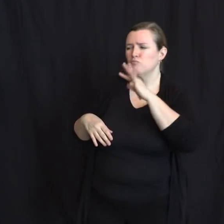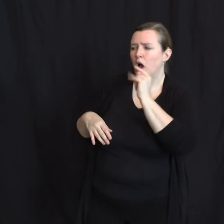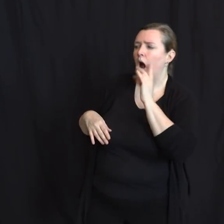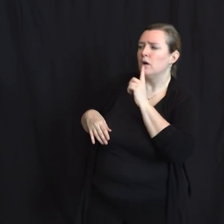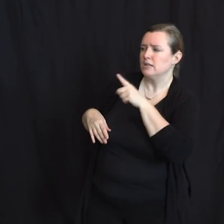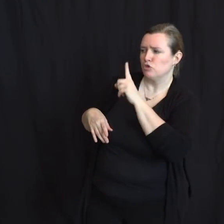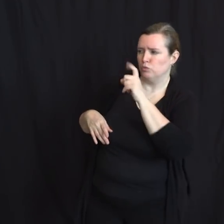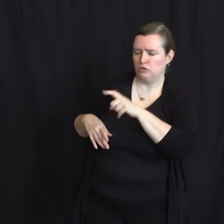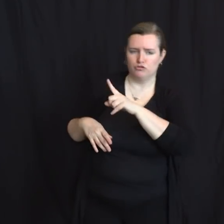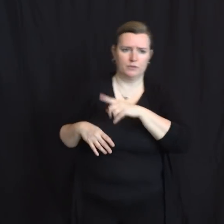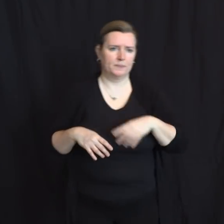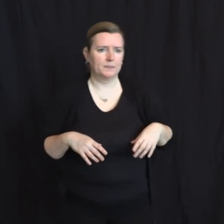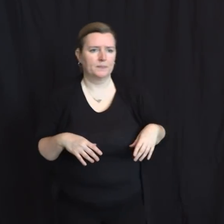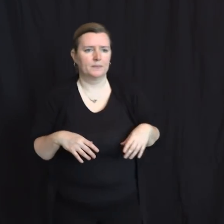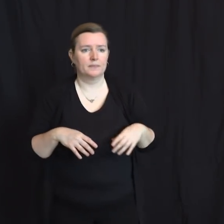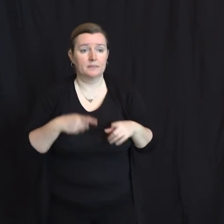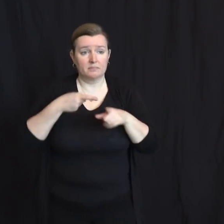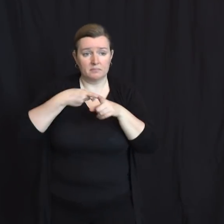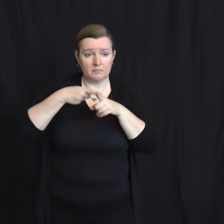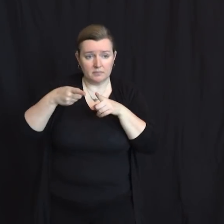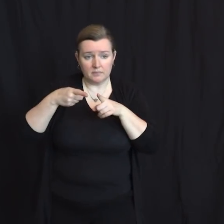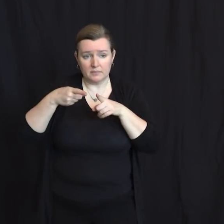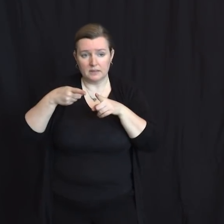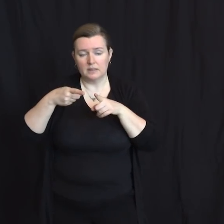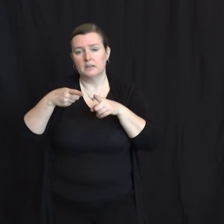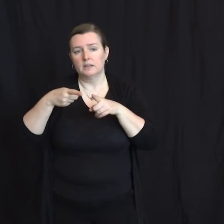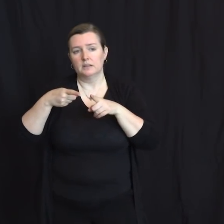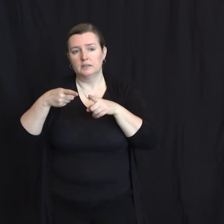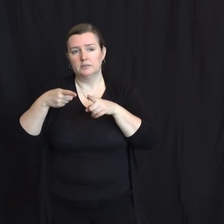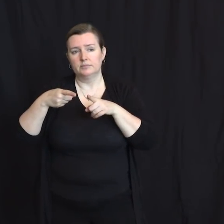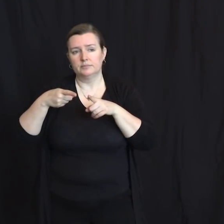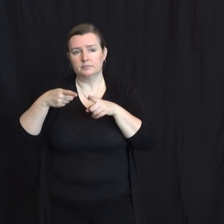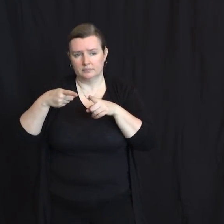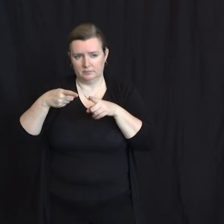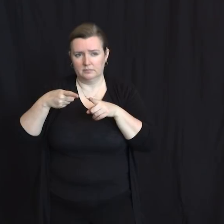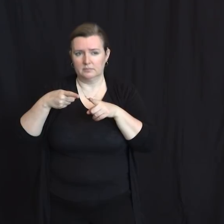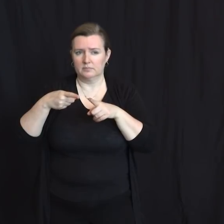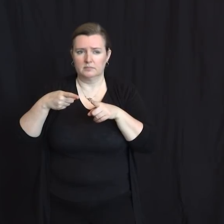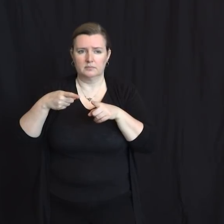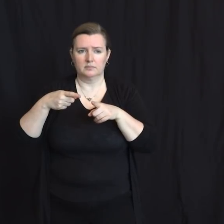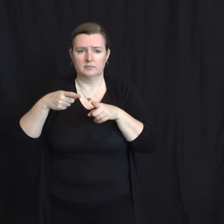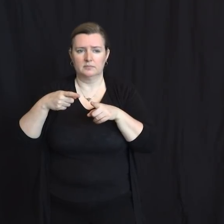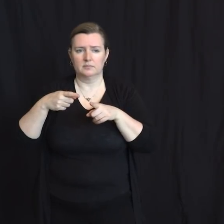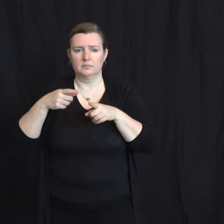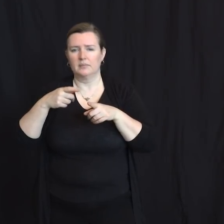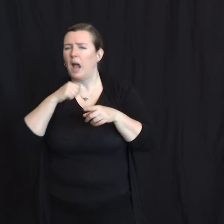an epidemiologist, in fact as well, at least people know we're not skin doctors now.